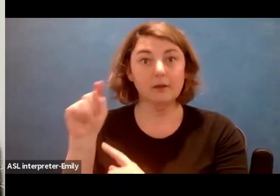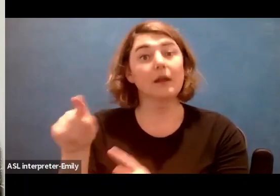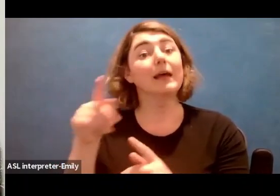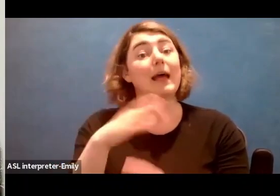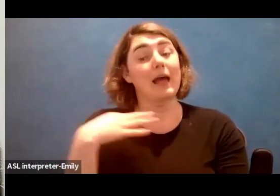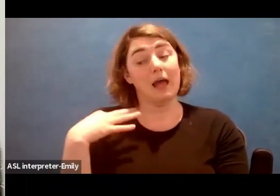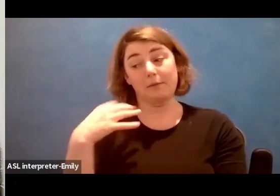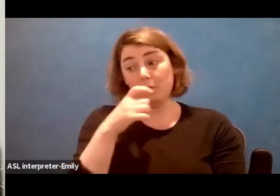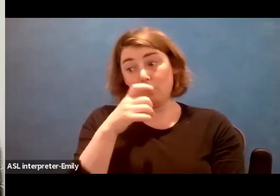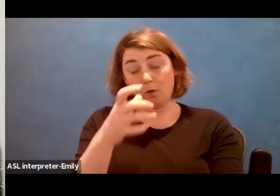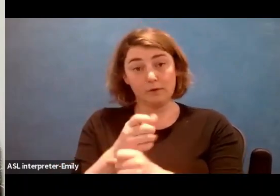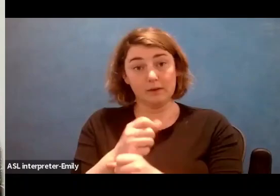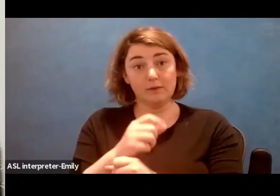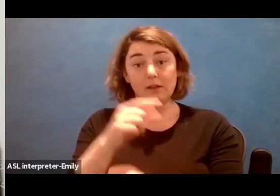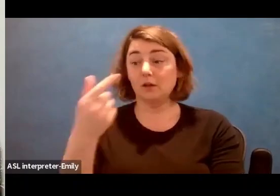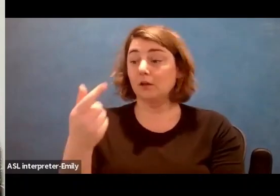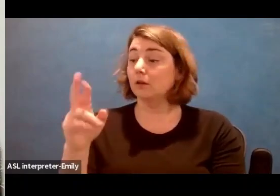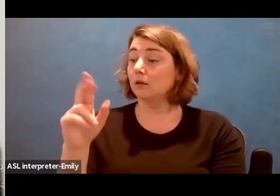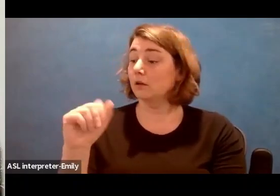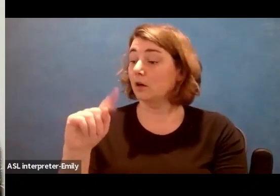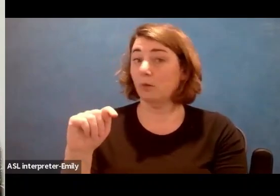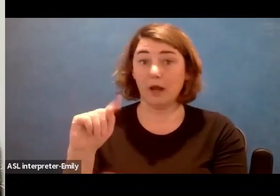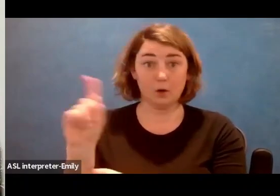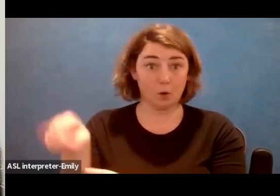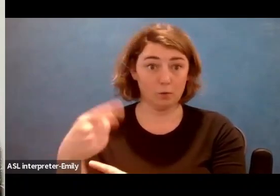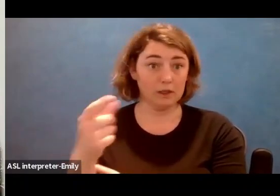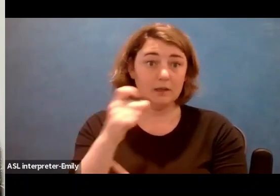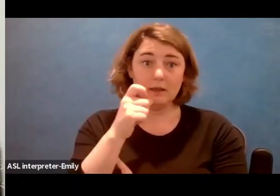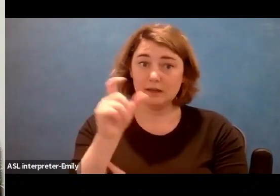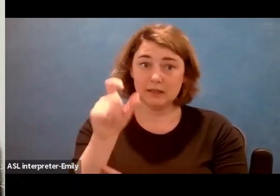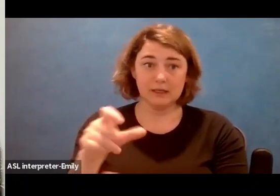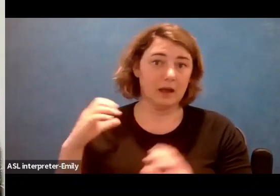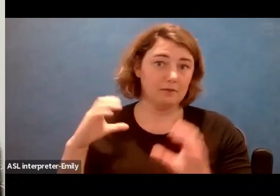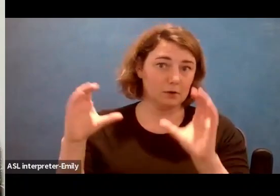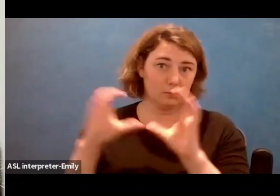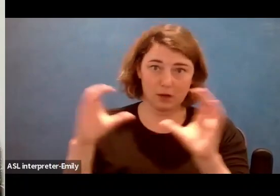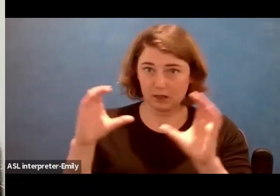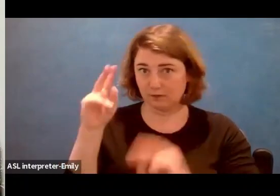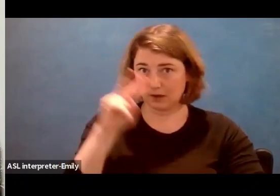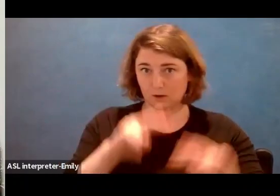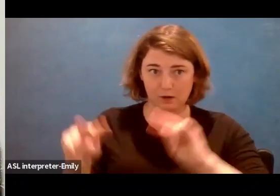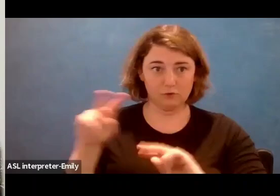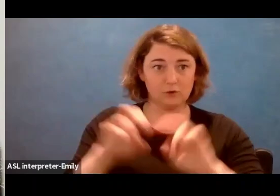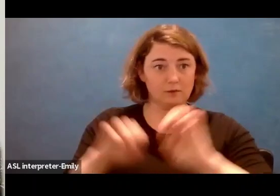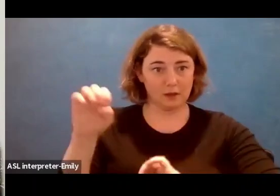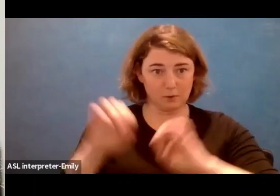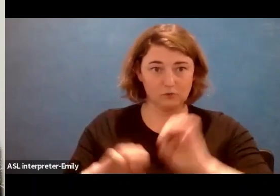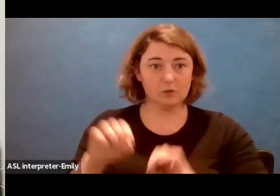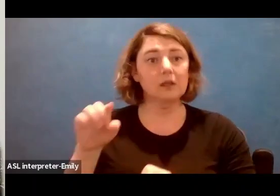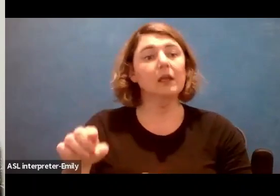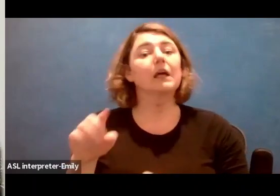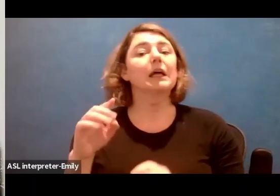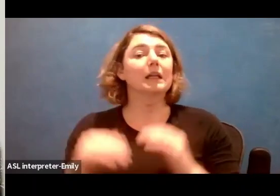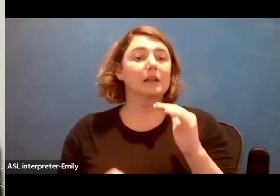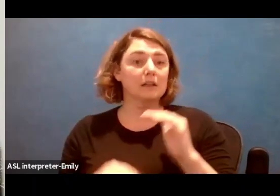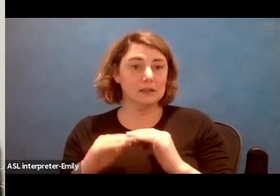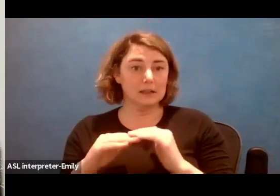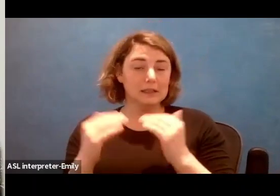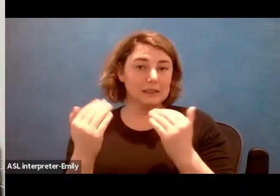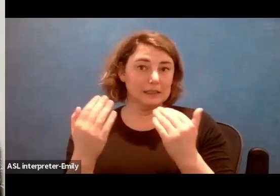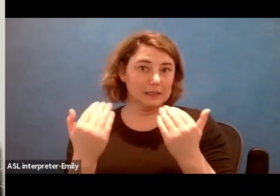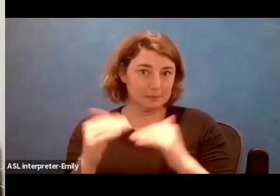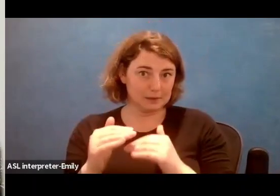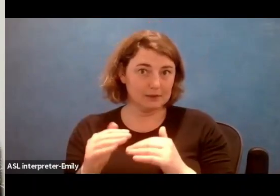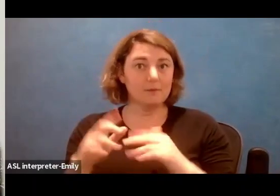receiving grant-only funding do not need a credit evaluation. Income limits for grant programs are based on the number